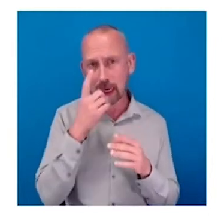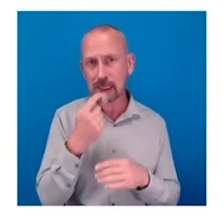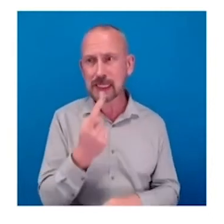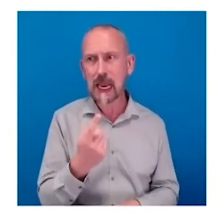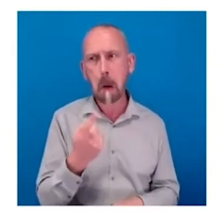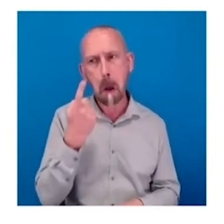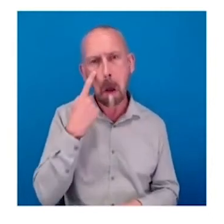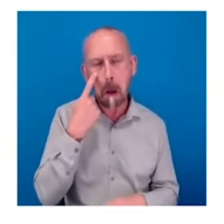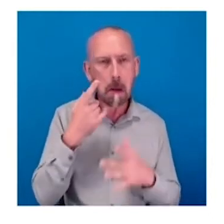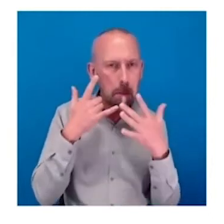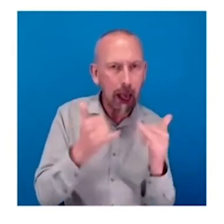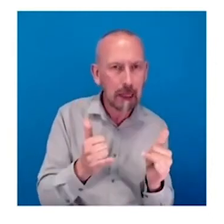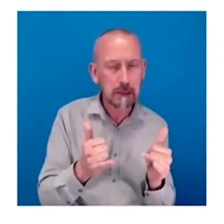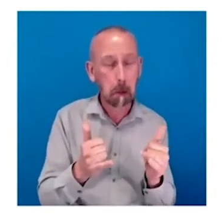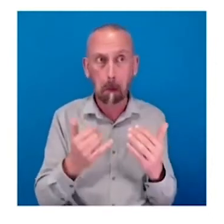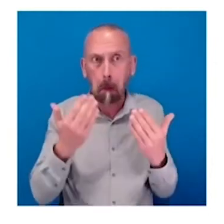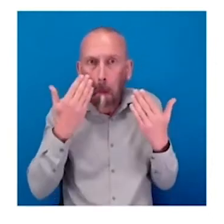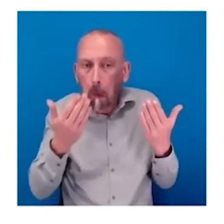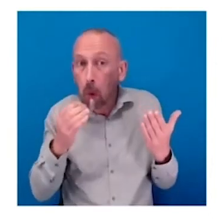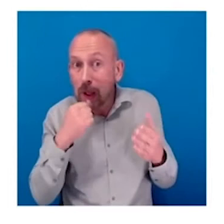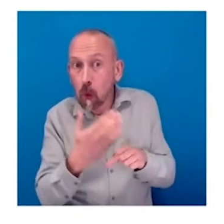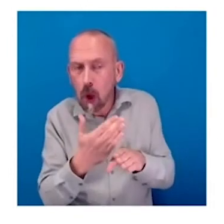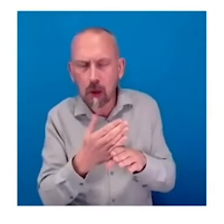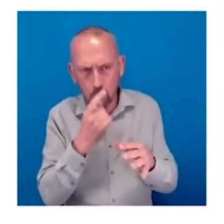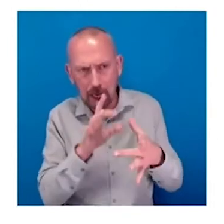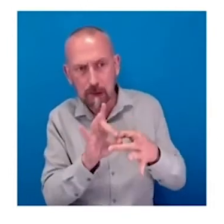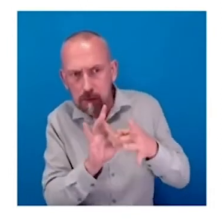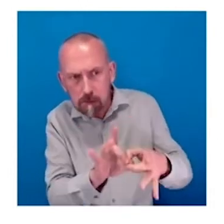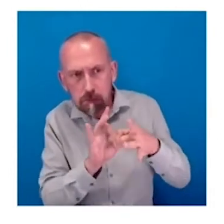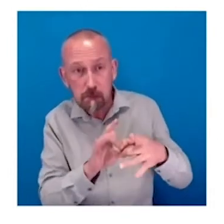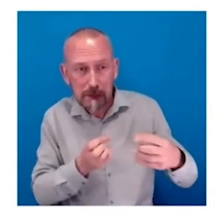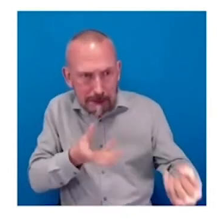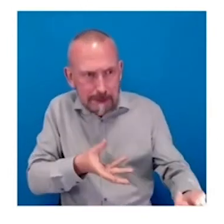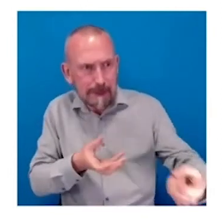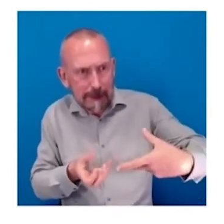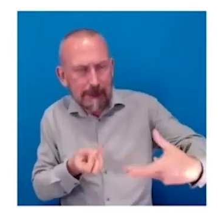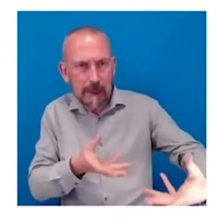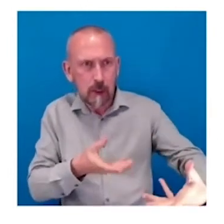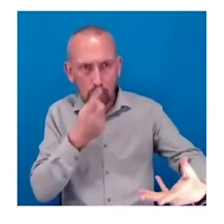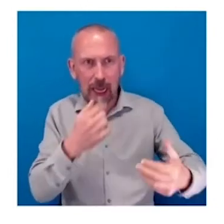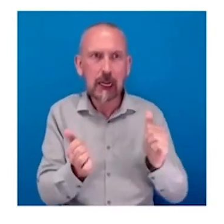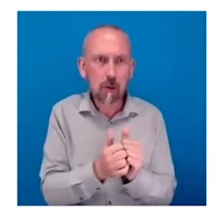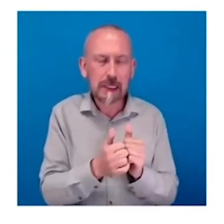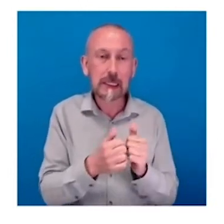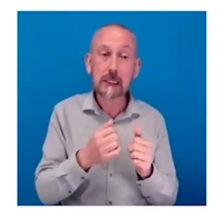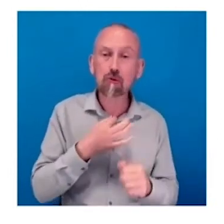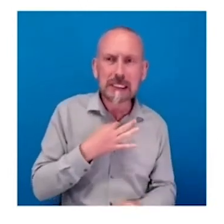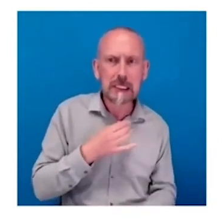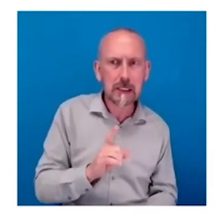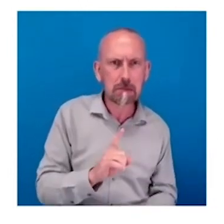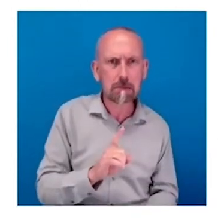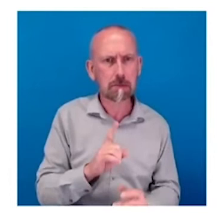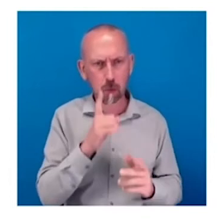may not be sure it will work, but you're co-creating together. You're agreeing the risk together, and you're encouraging